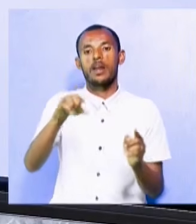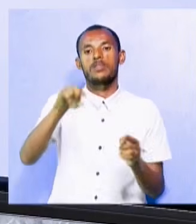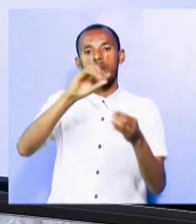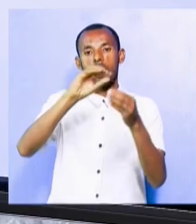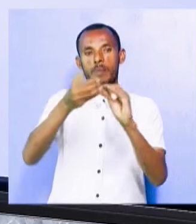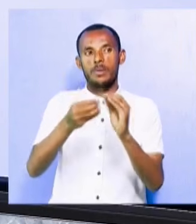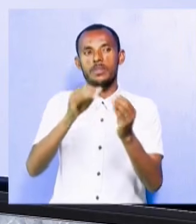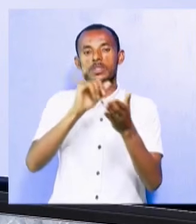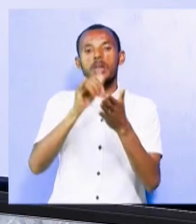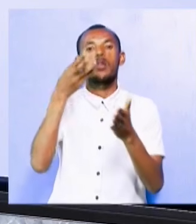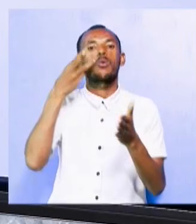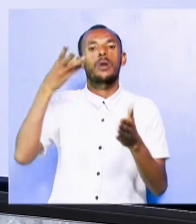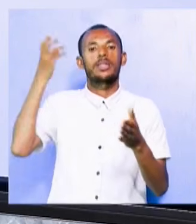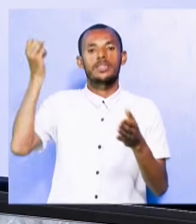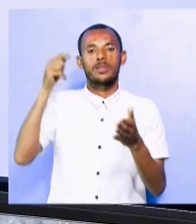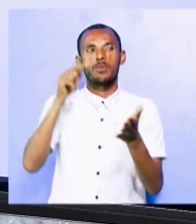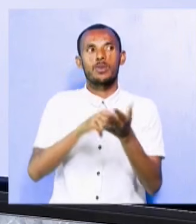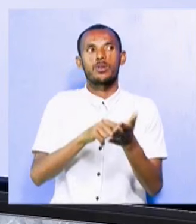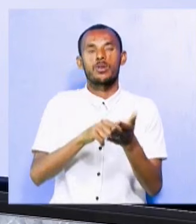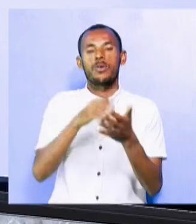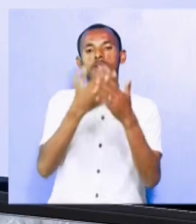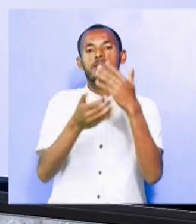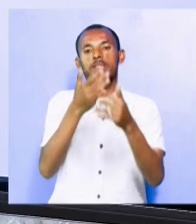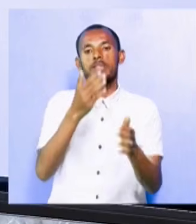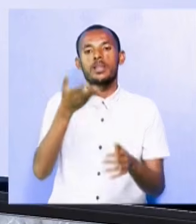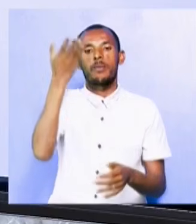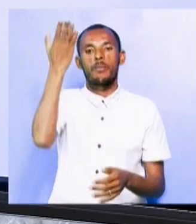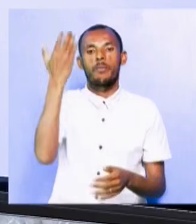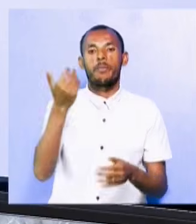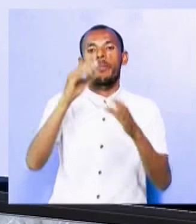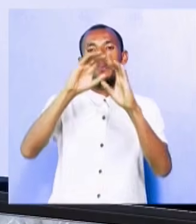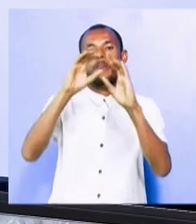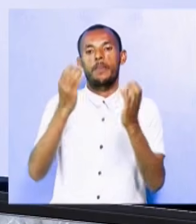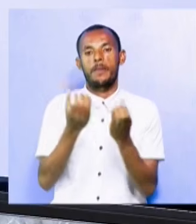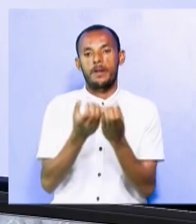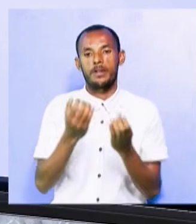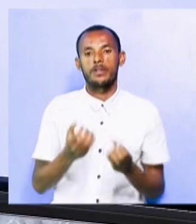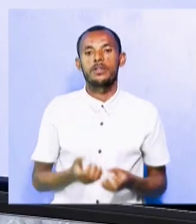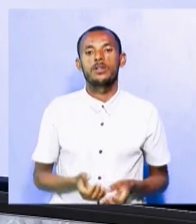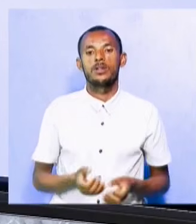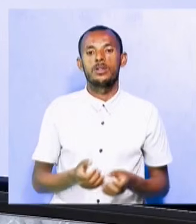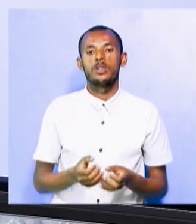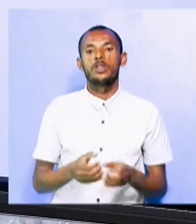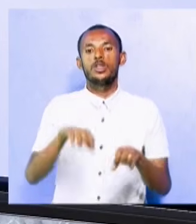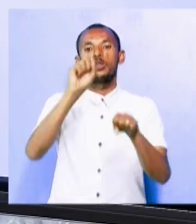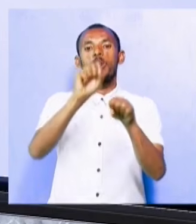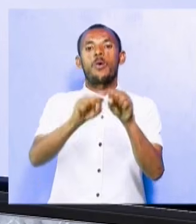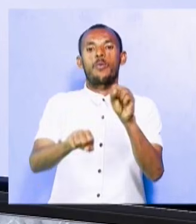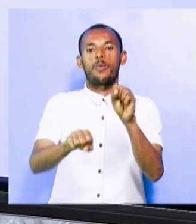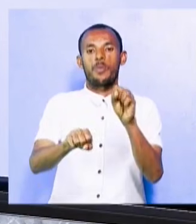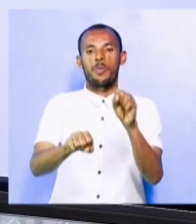the point of discussion that we had in our previous lesson, right? So